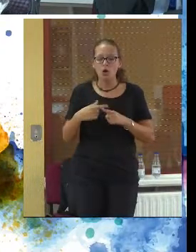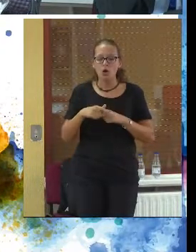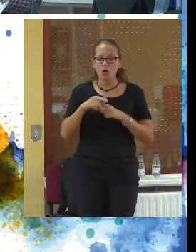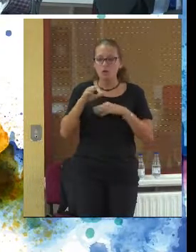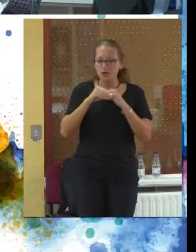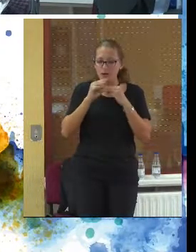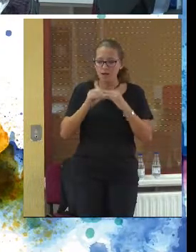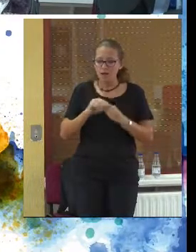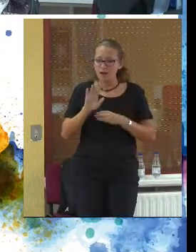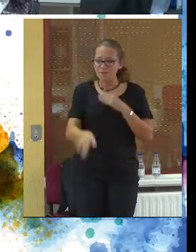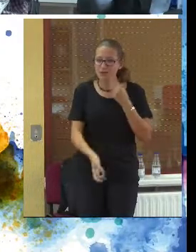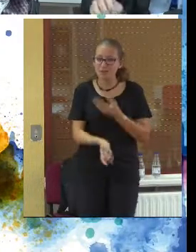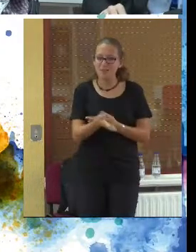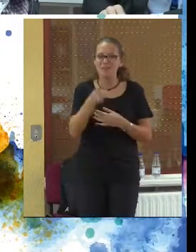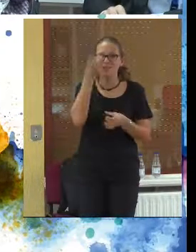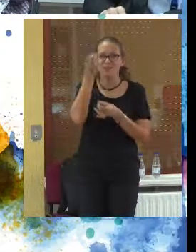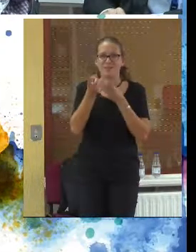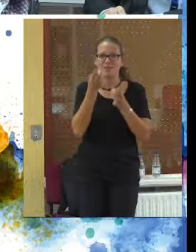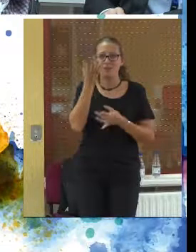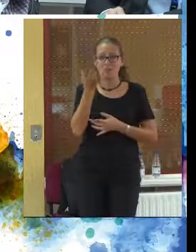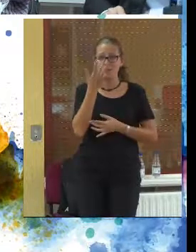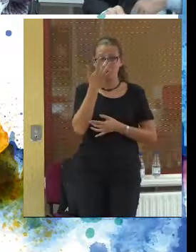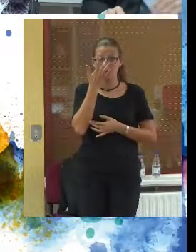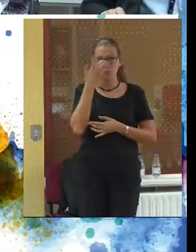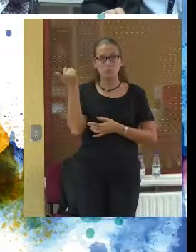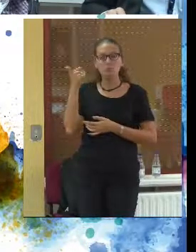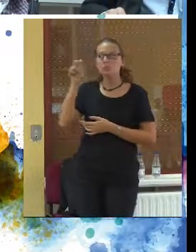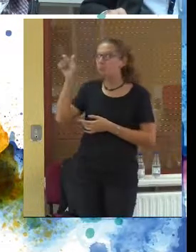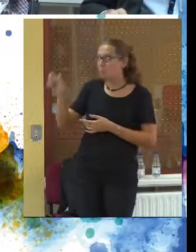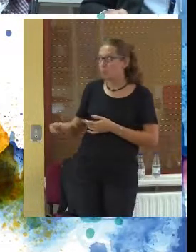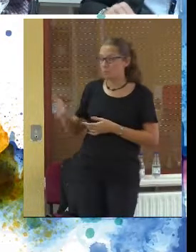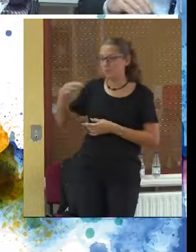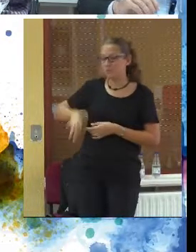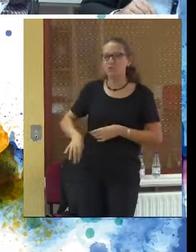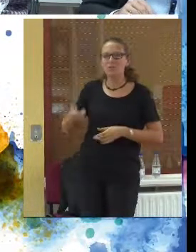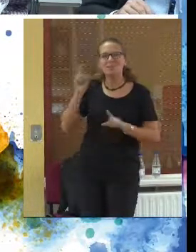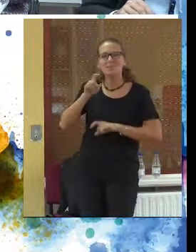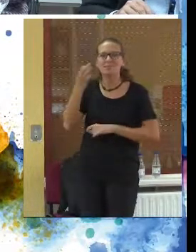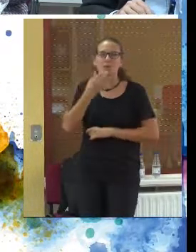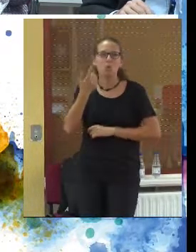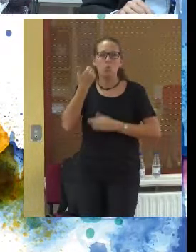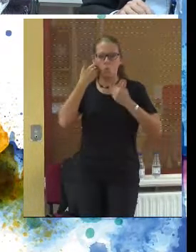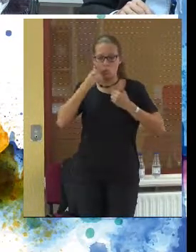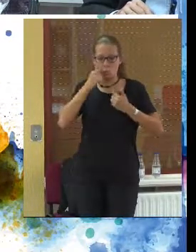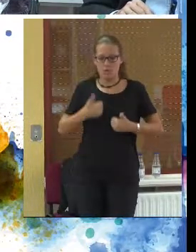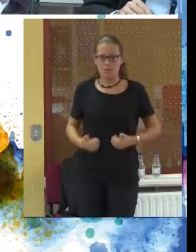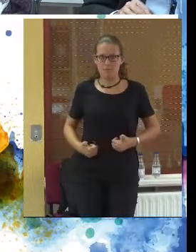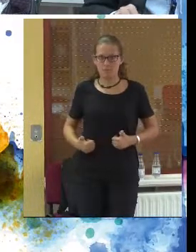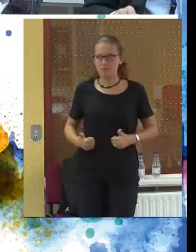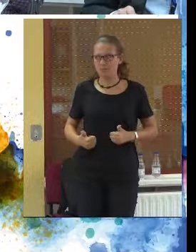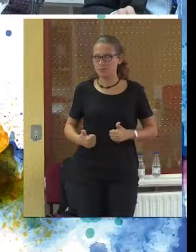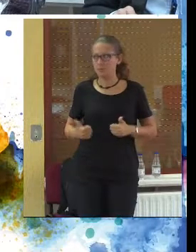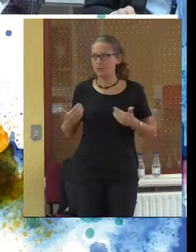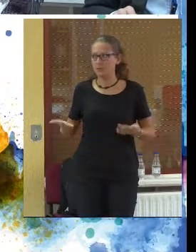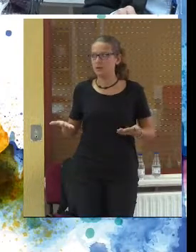an activity. In this case, the activity is where the teacher is teaching or showing the human body.